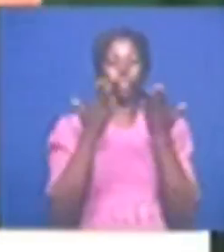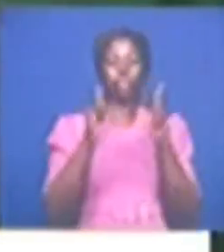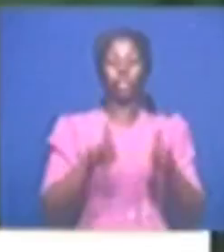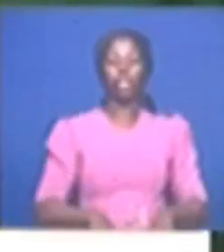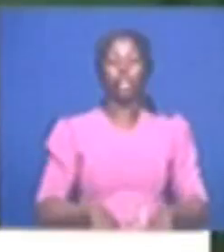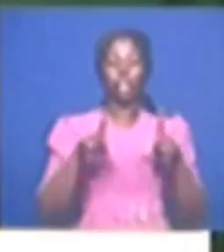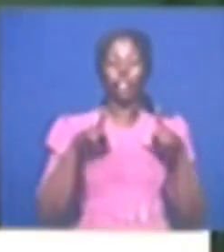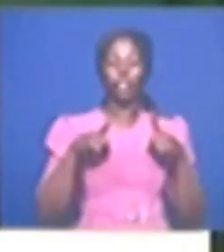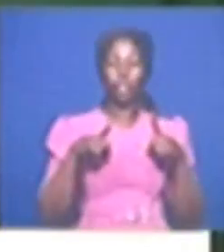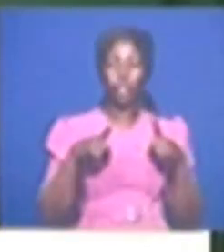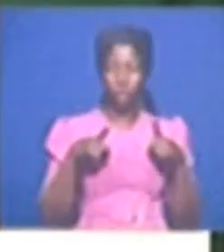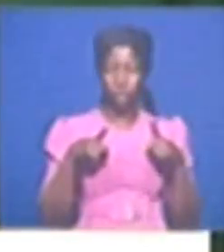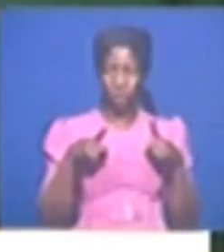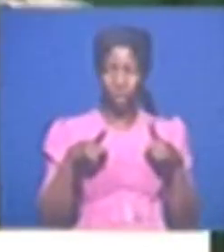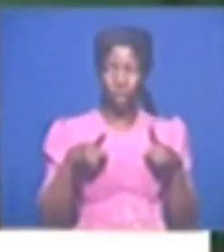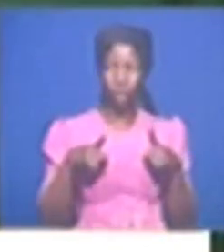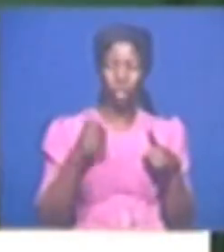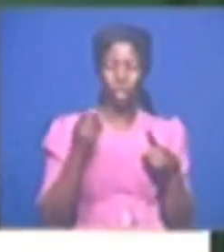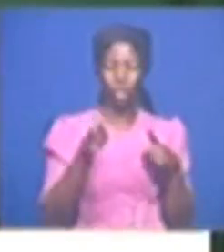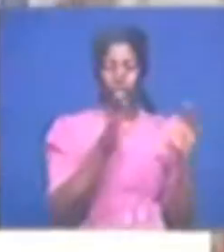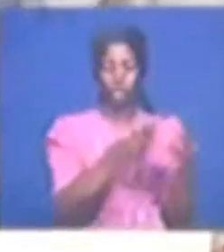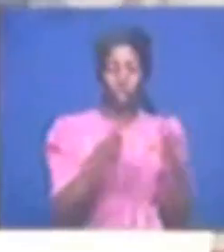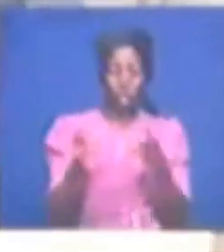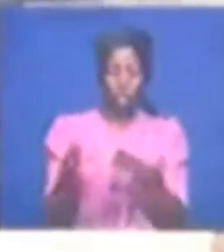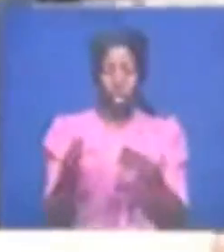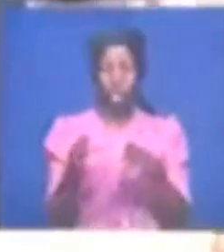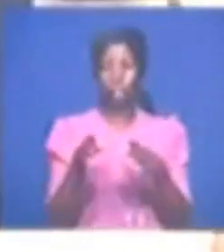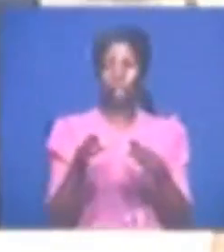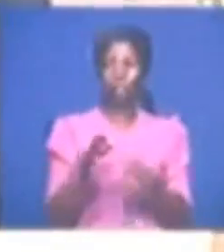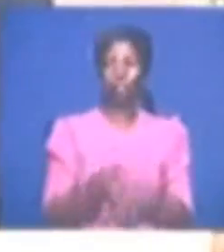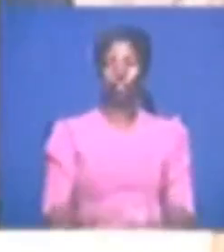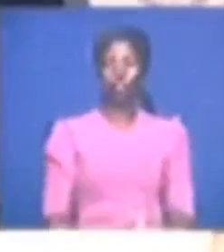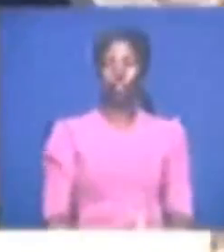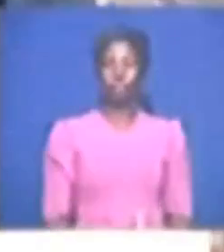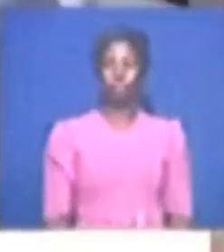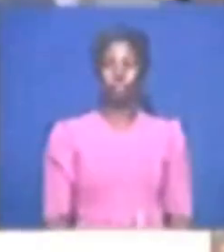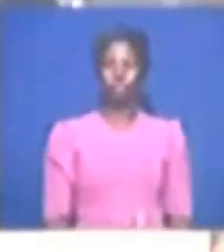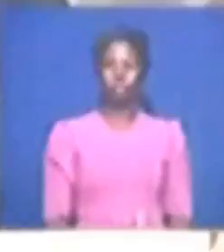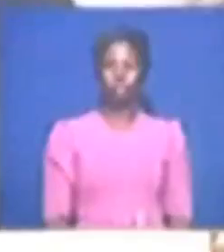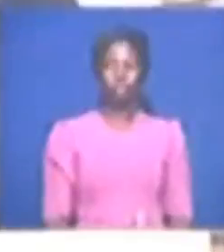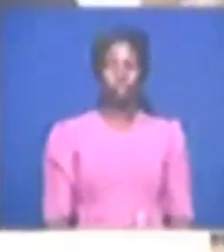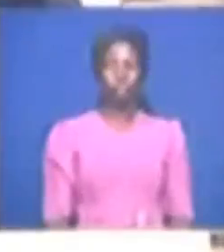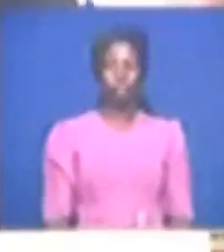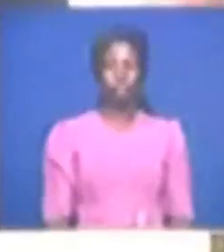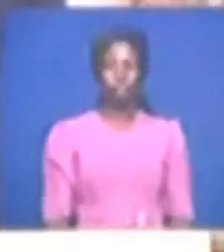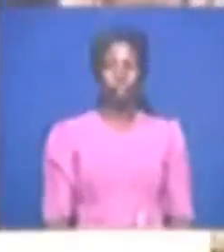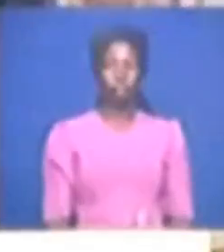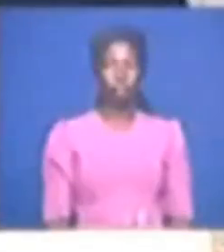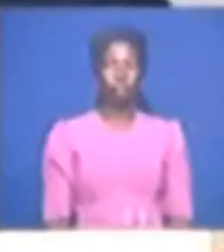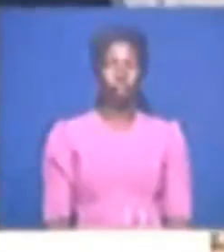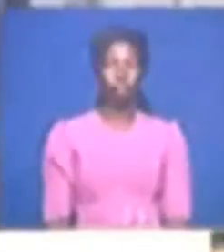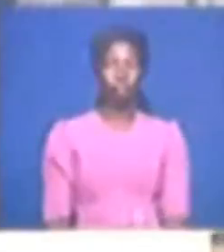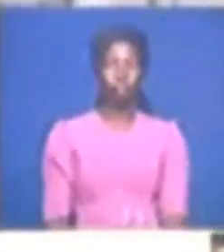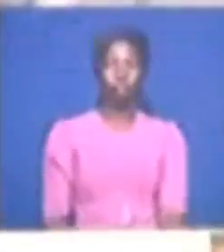livelihoods of communities. Juni Karisa for Channel 1 News from Kwale County.